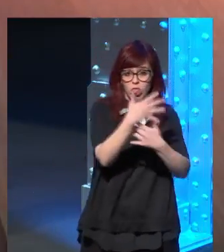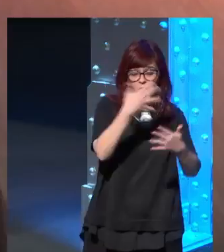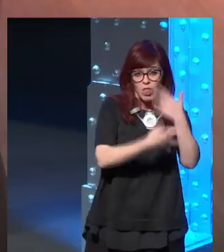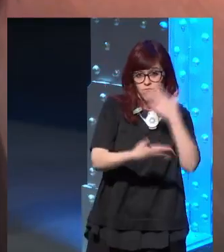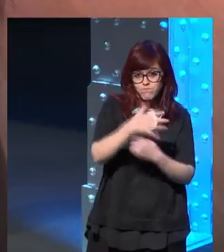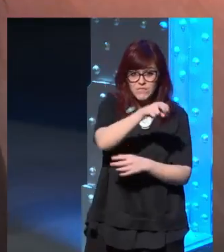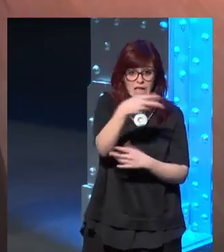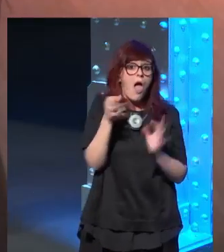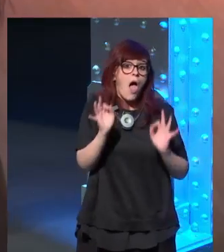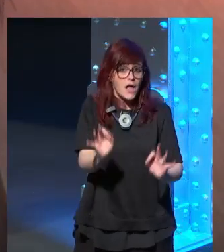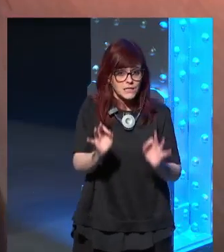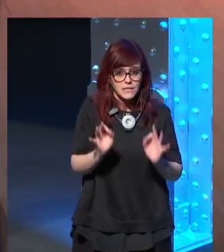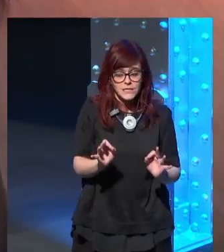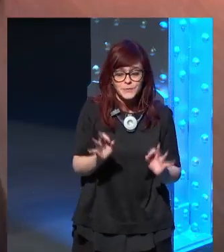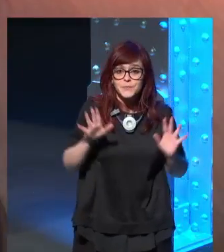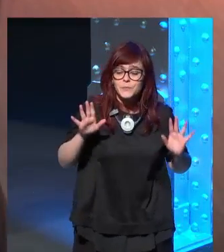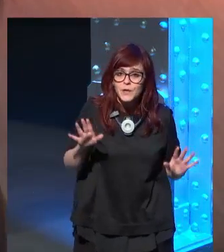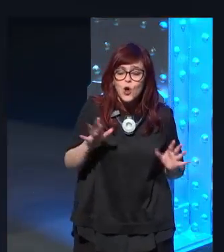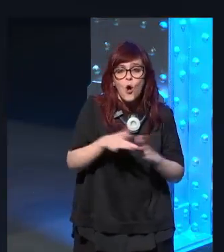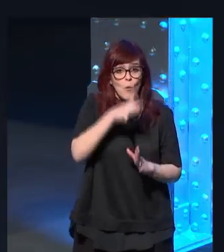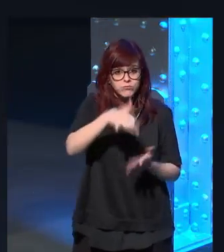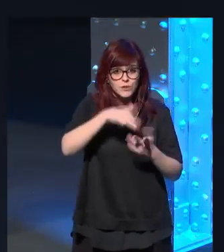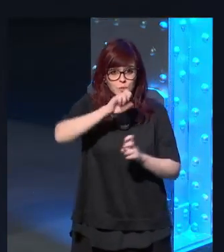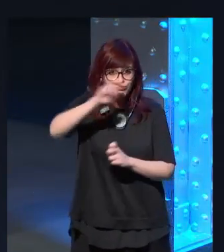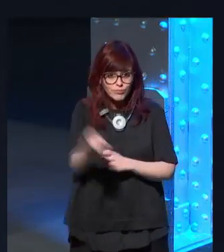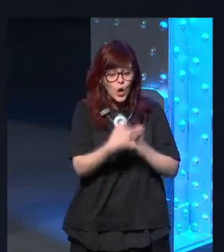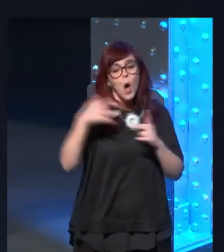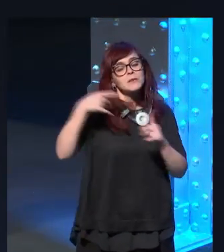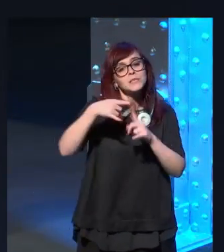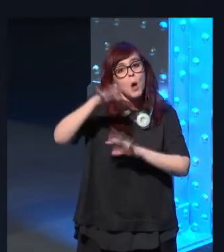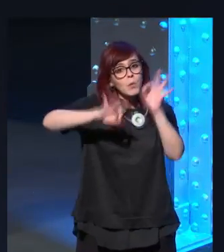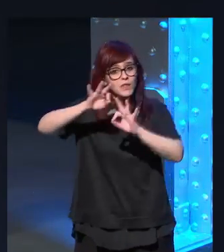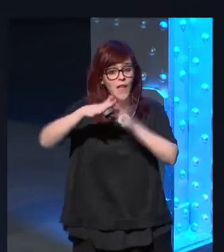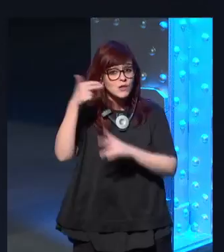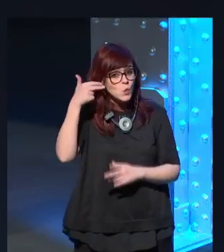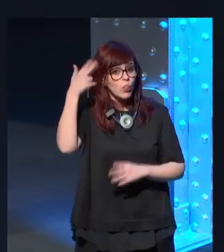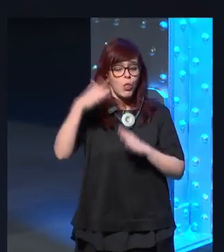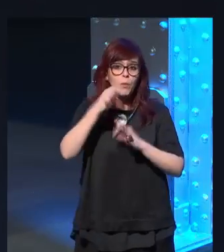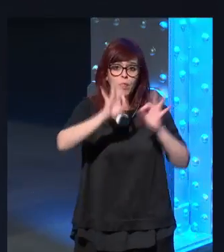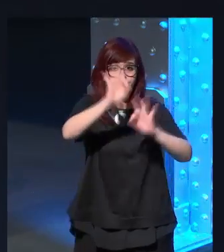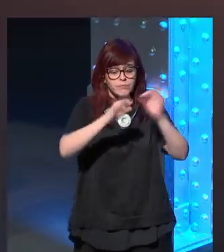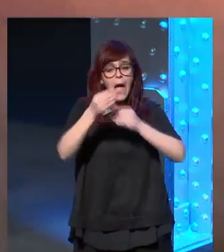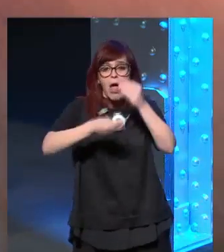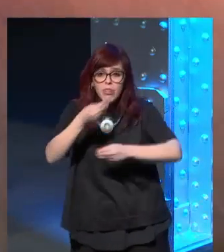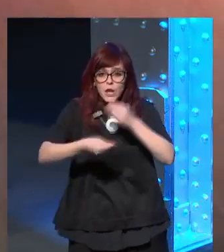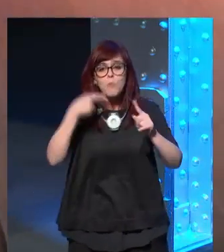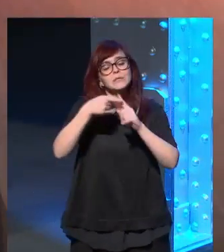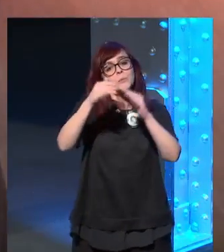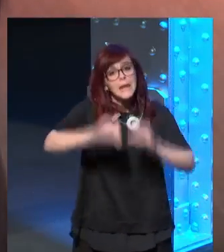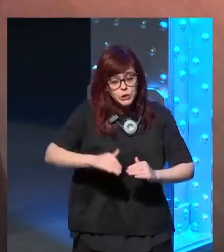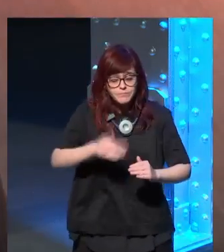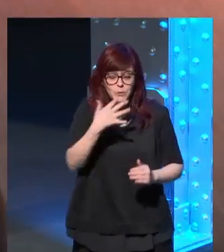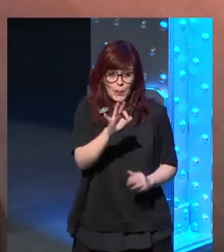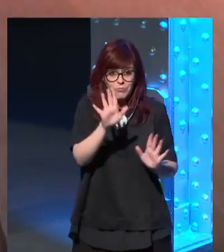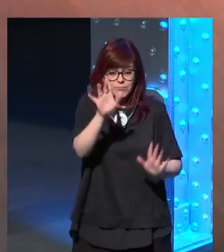obviously we can do a lot to sort of reduce the suicide rates. But I think that, and also